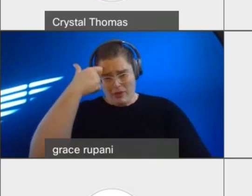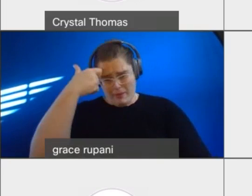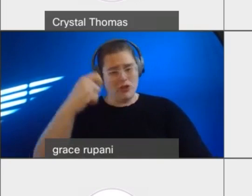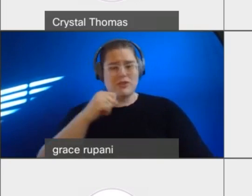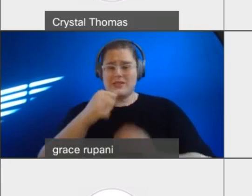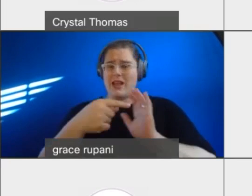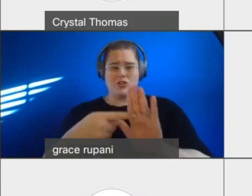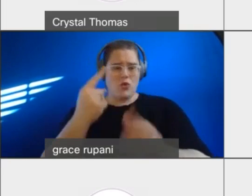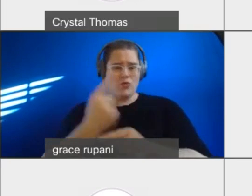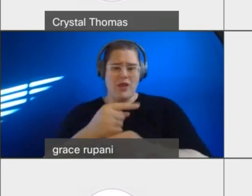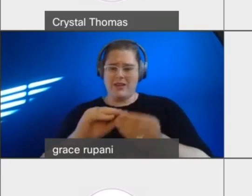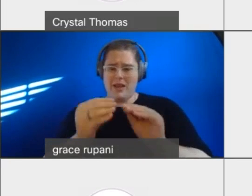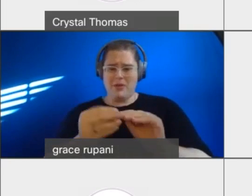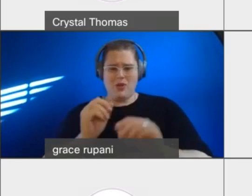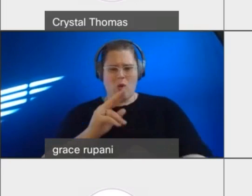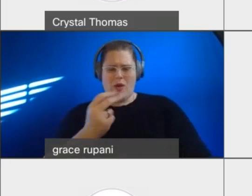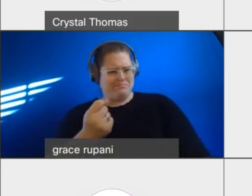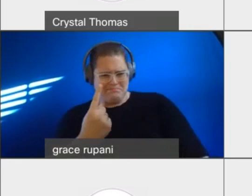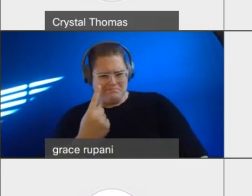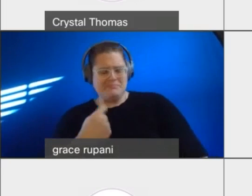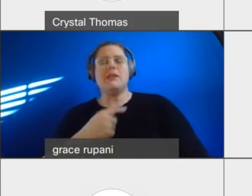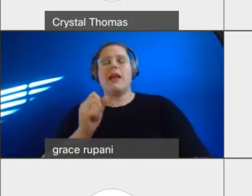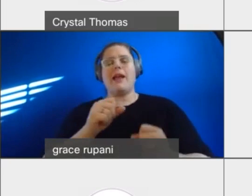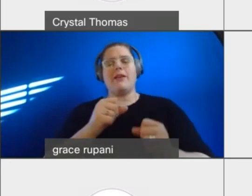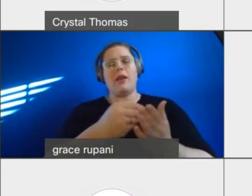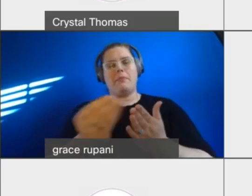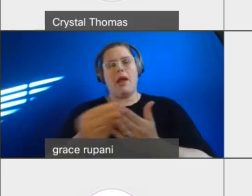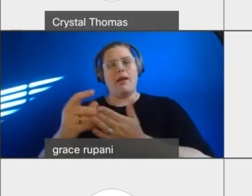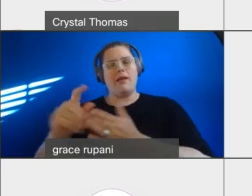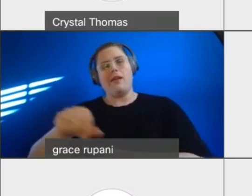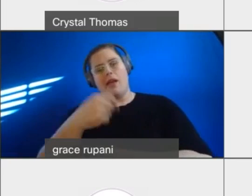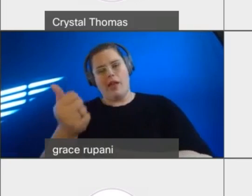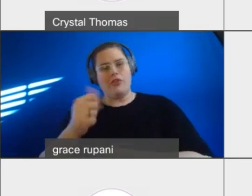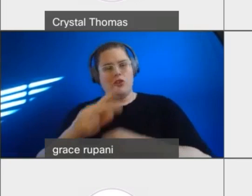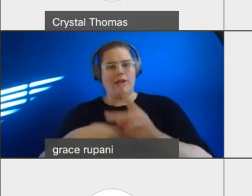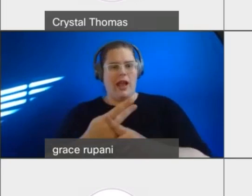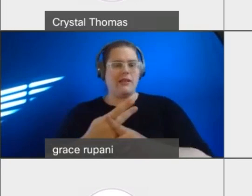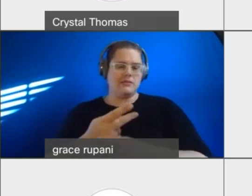sense. And then if any of my other colleagues from DC Health want to chime in, I think